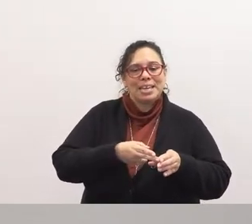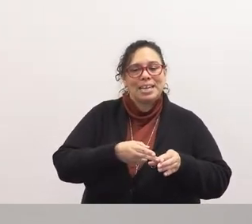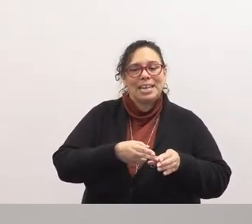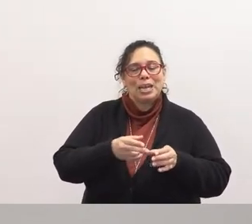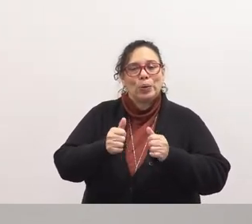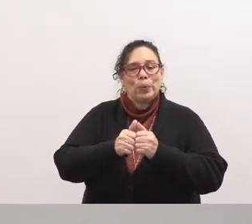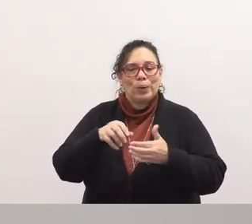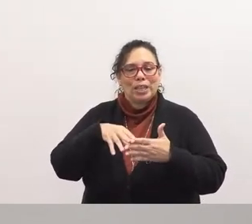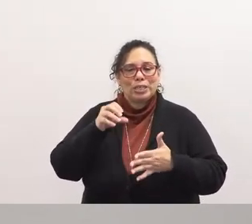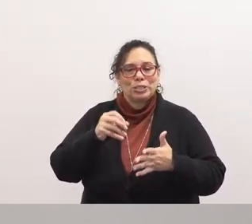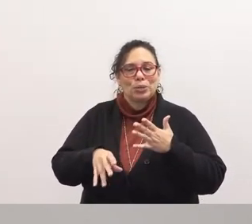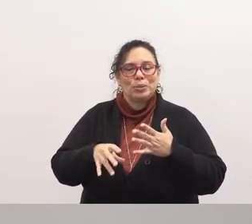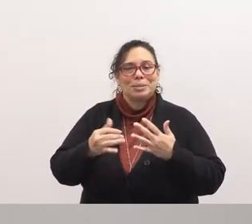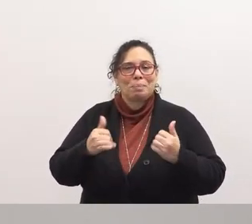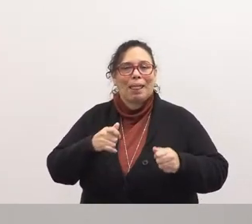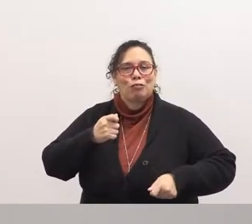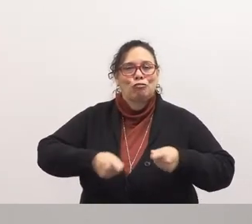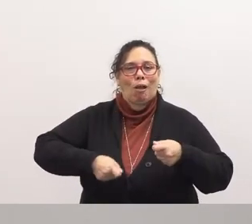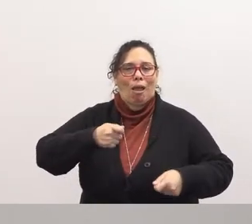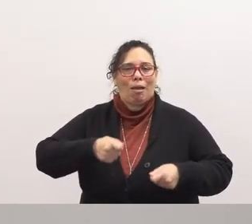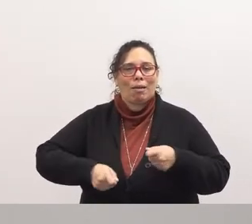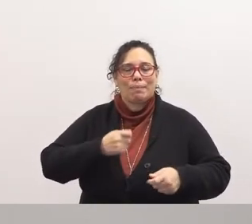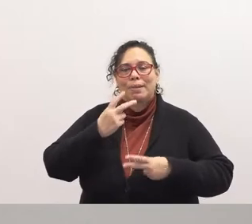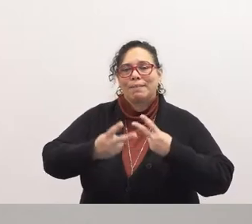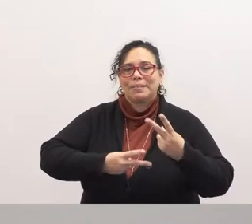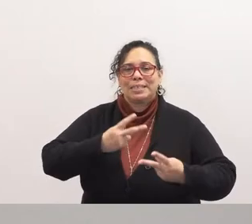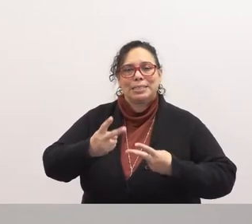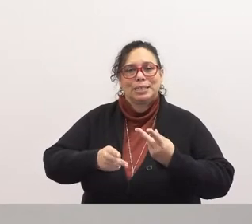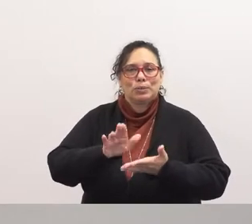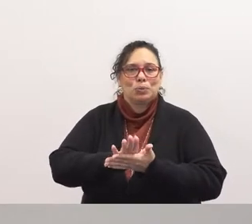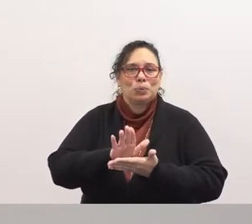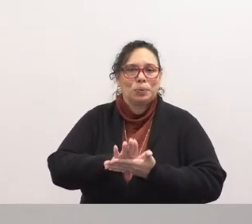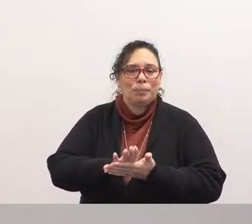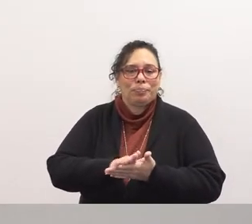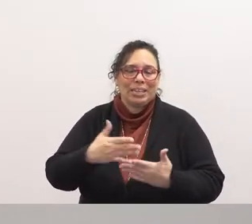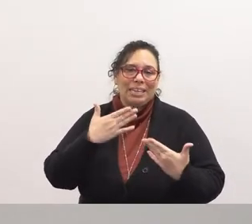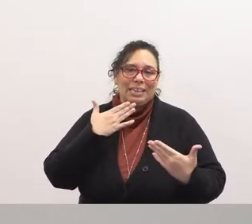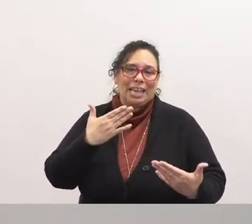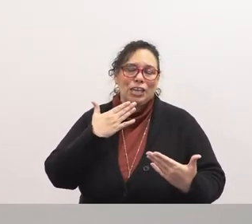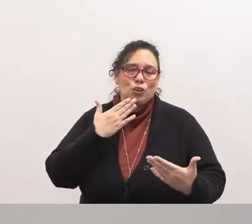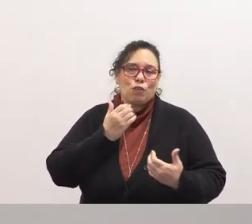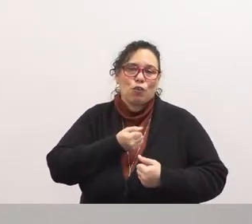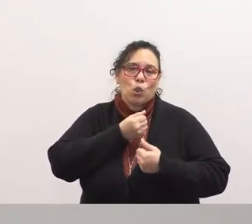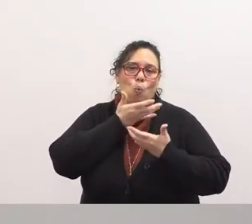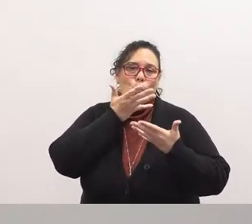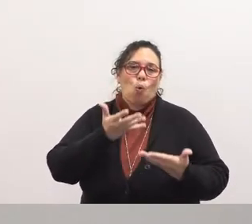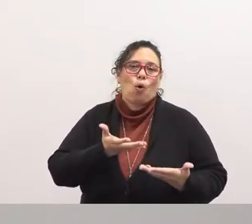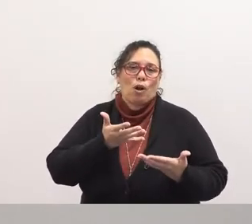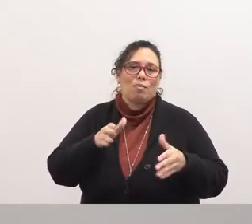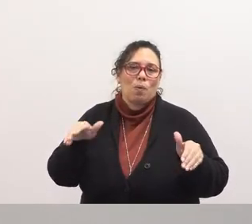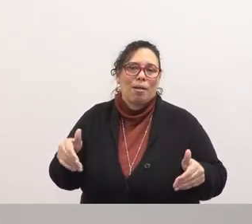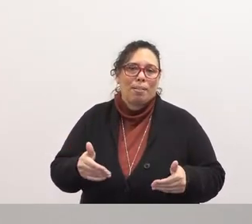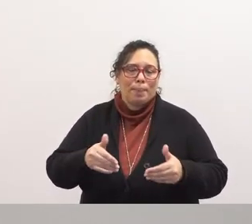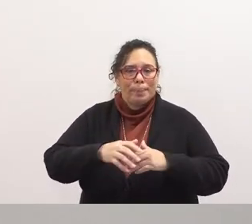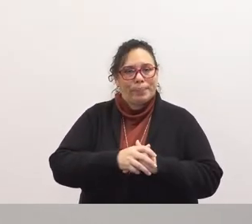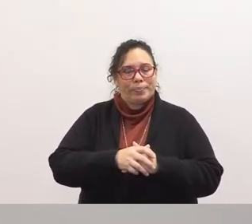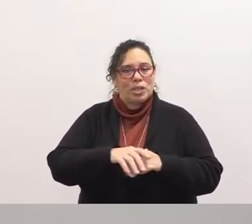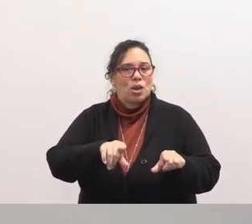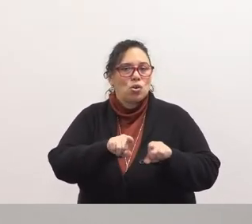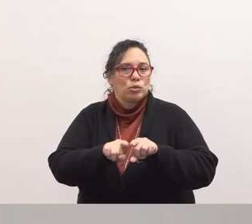with the students, playing the drums and visiting the campus. Thank you both for the warm welcome. I also like